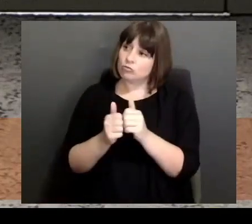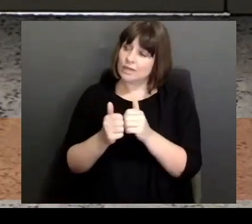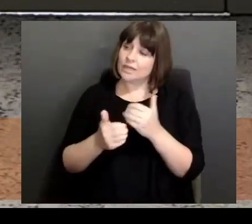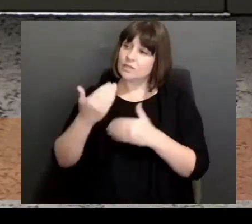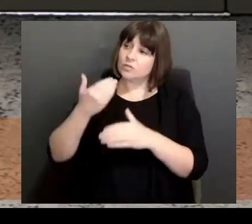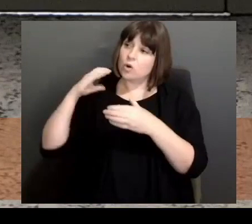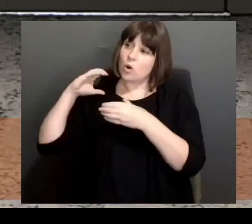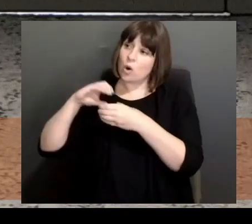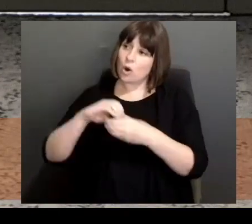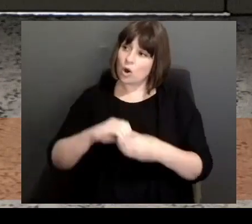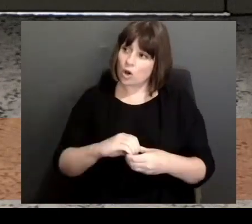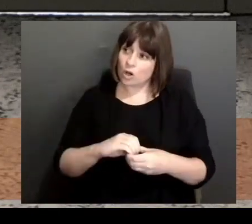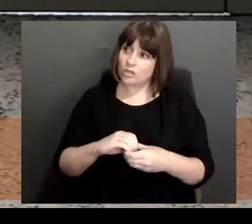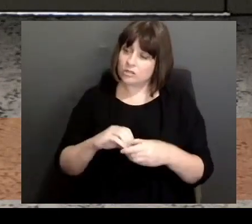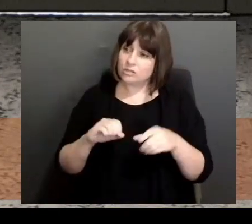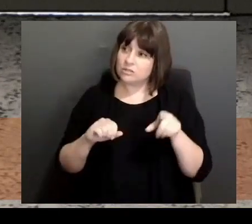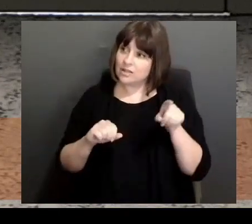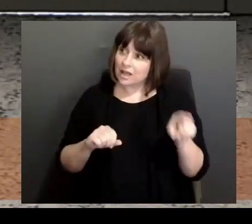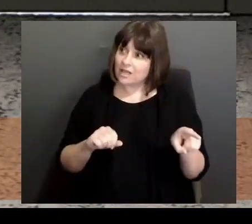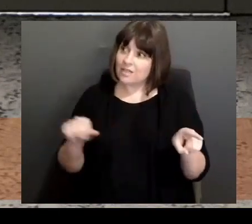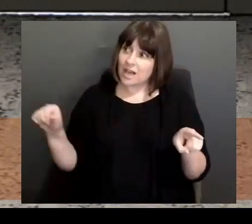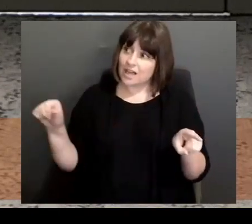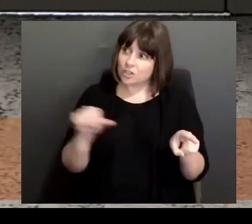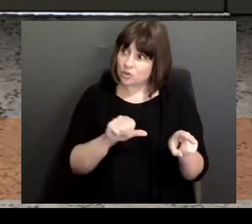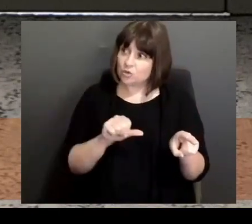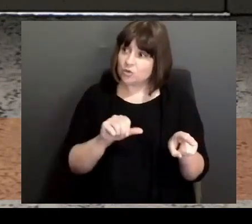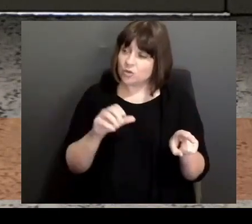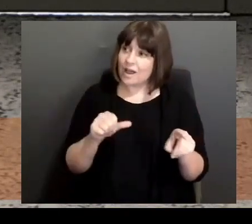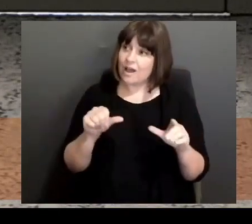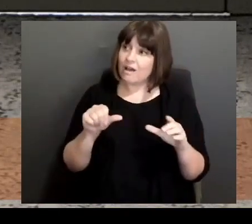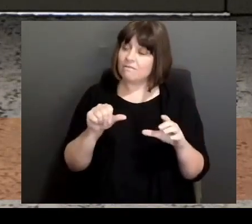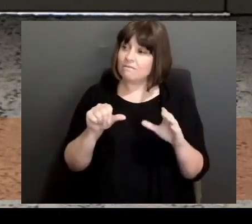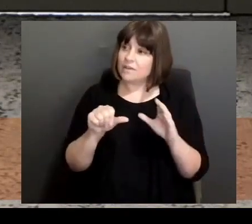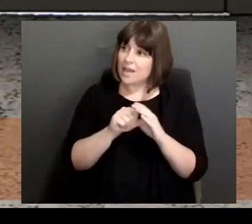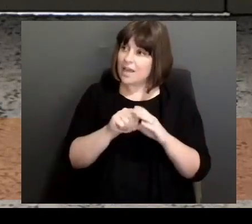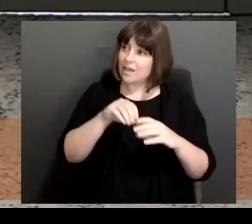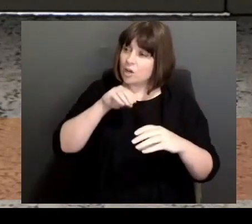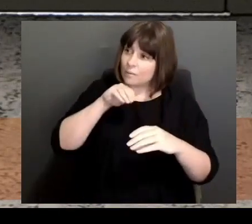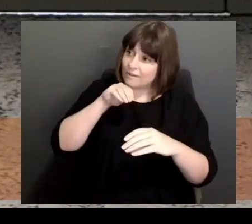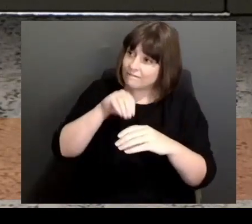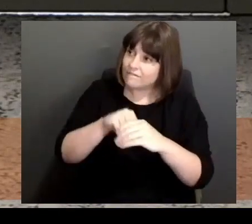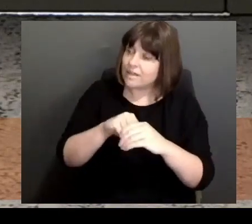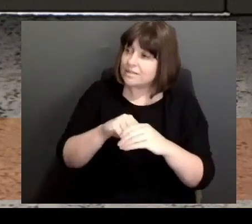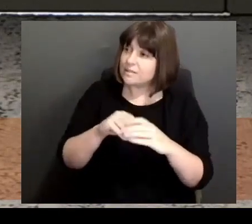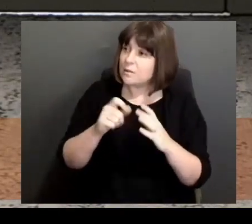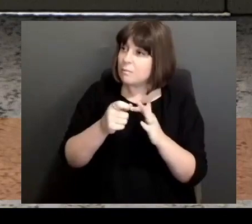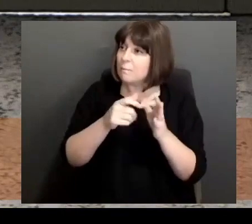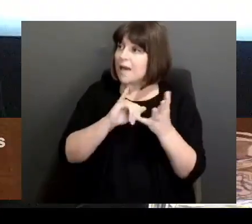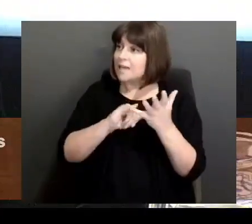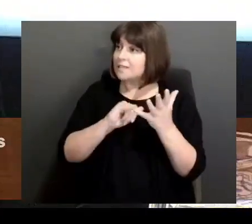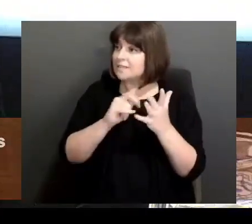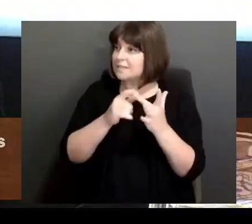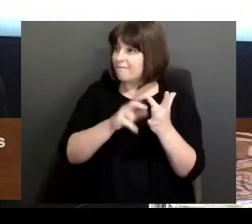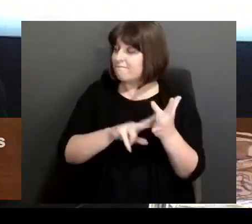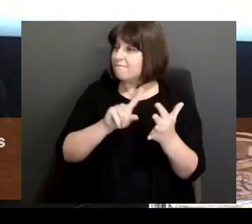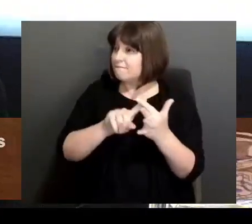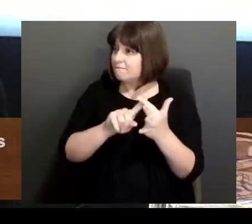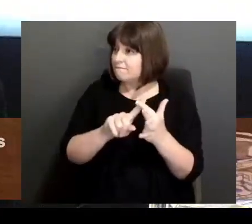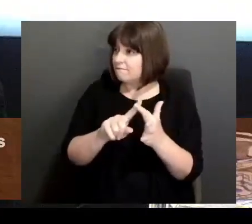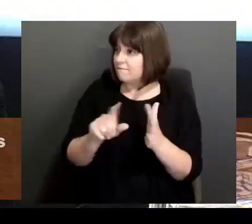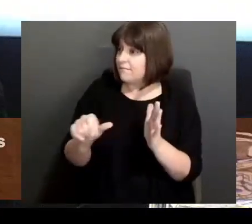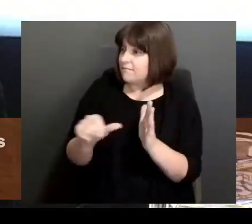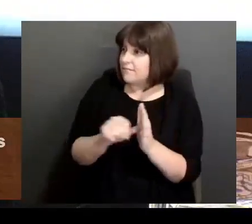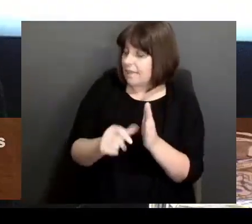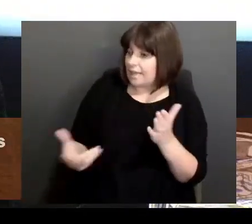able to realise economic investment and passive income opportunities in renewable energy? Yes, absolutely. If I